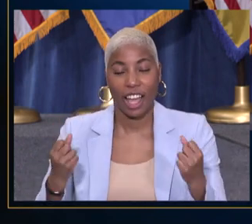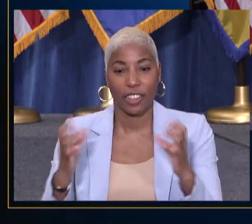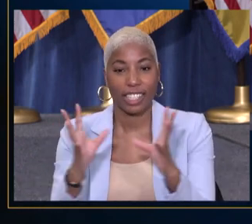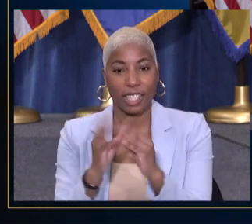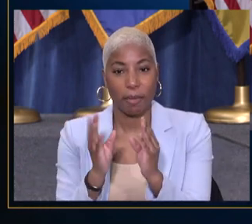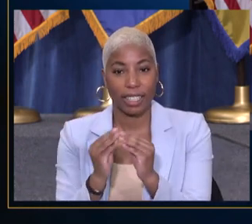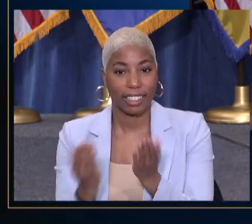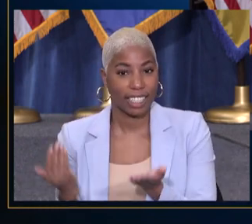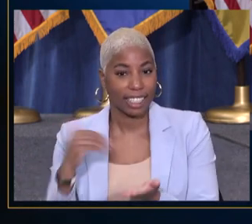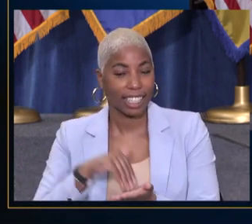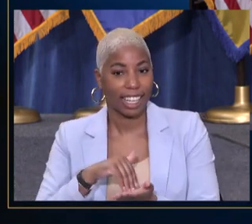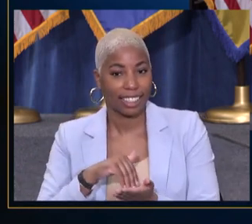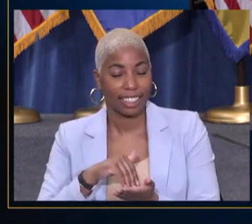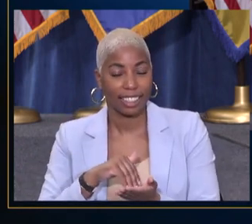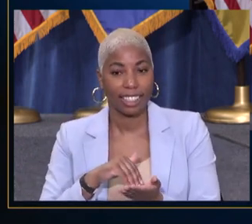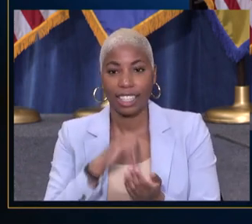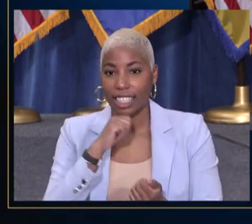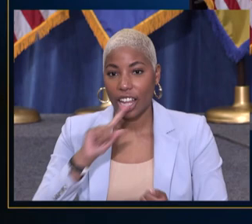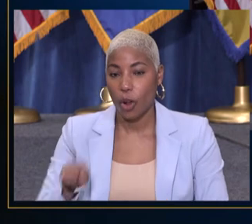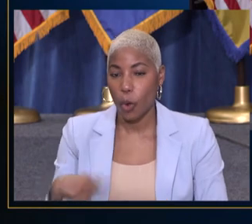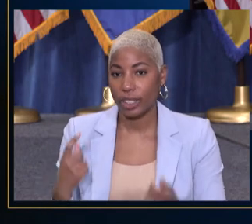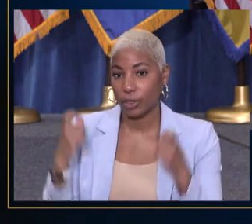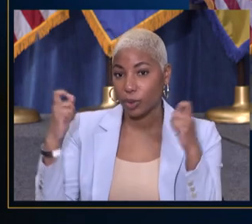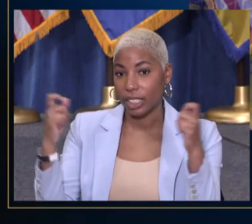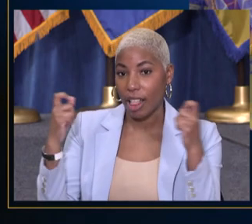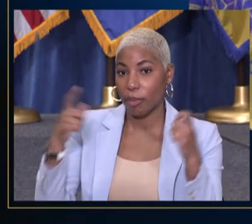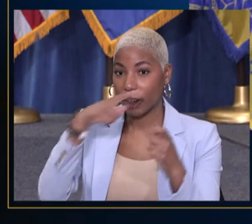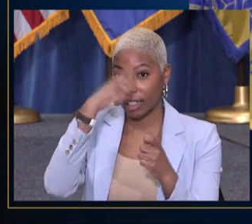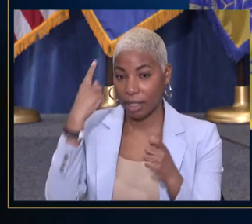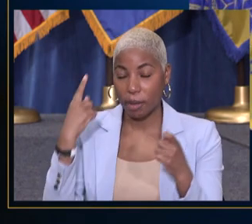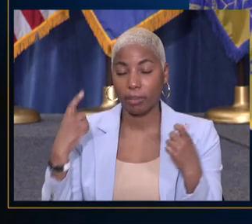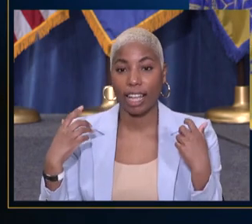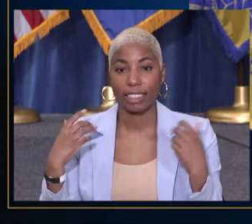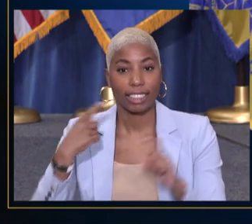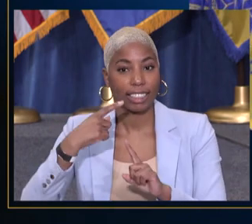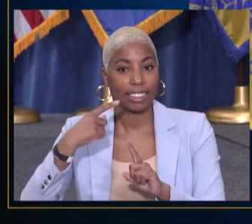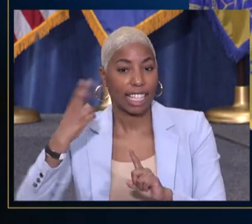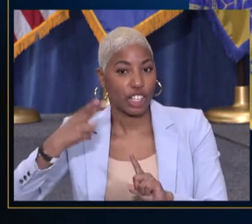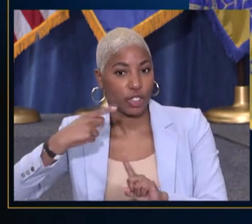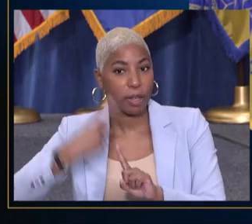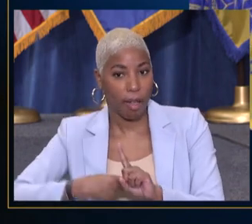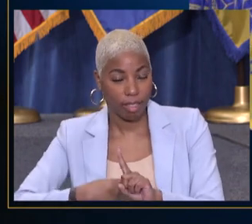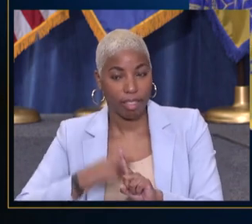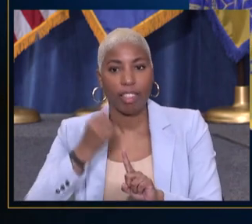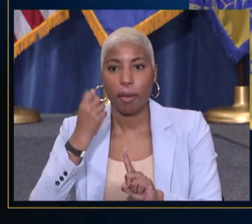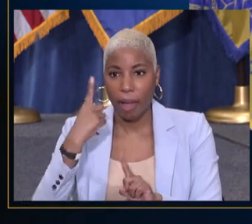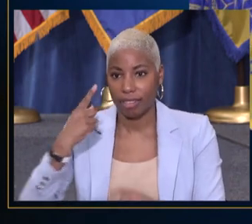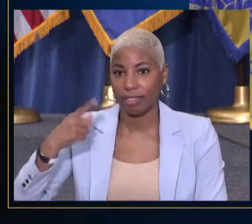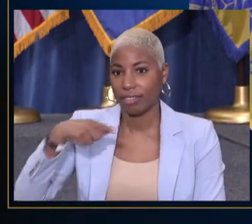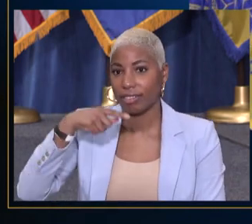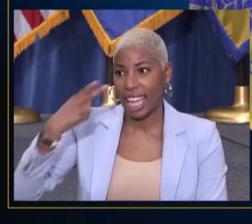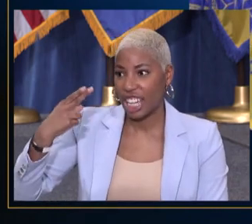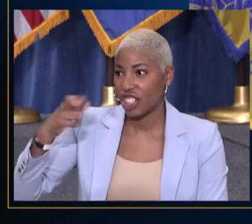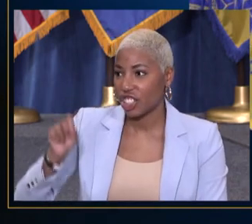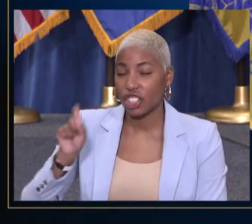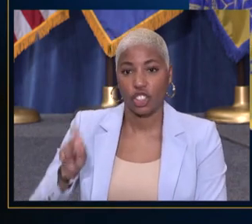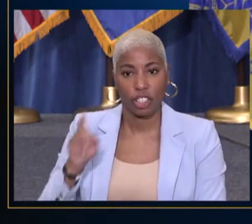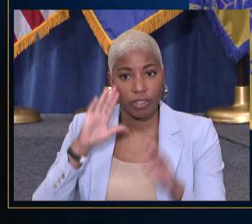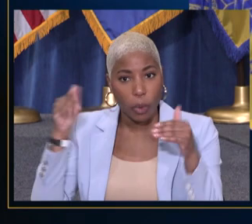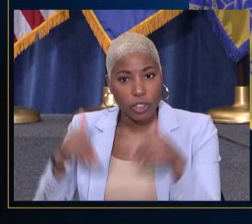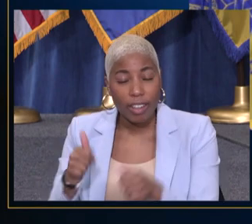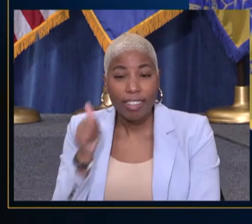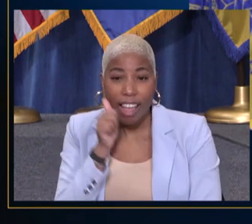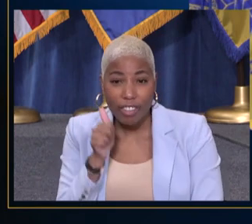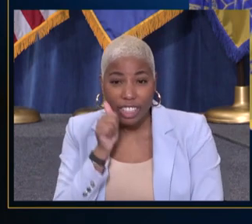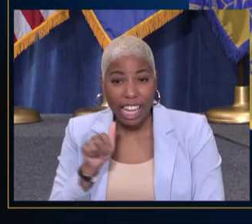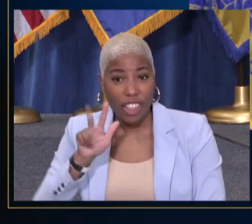again, not just to celebrate Black History Month, but to do what HHS should be doing every day of the 365